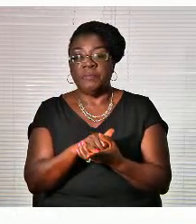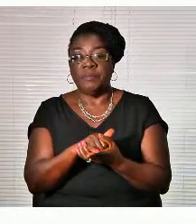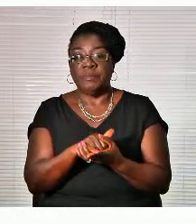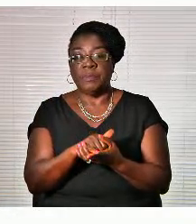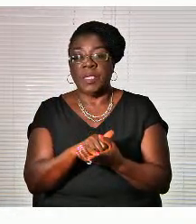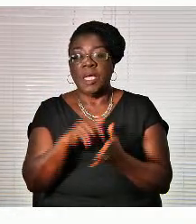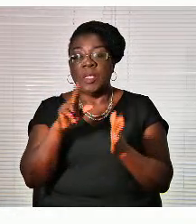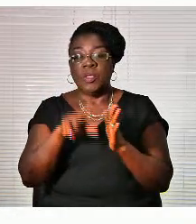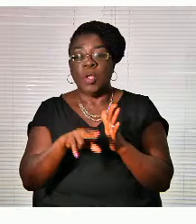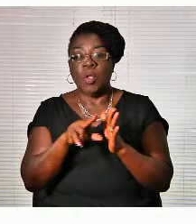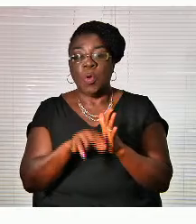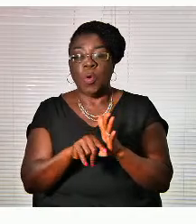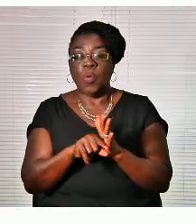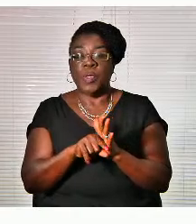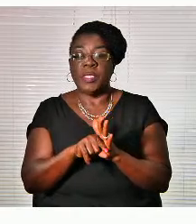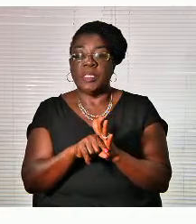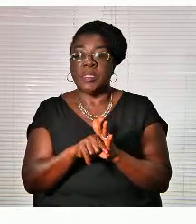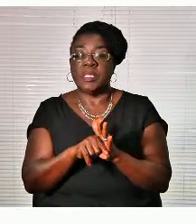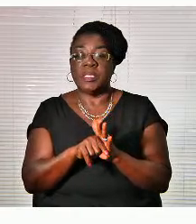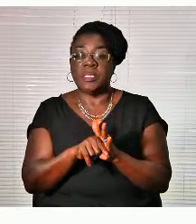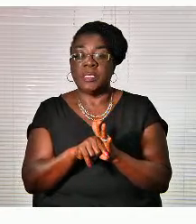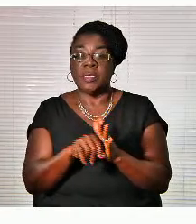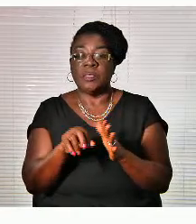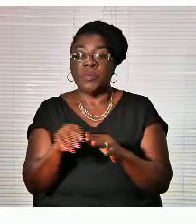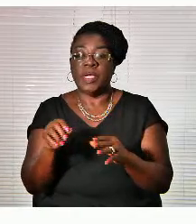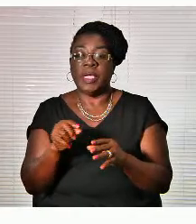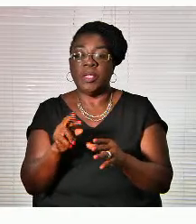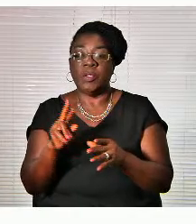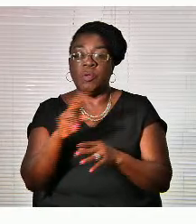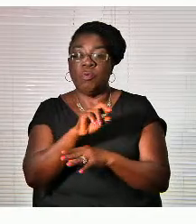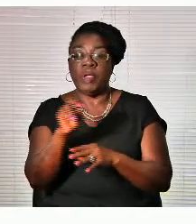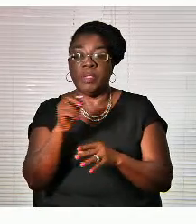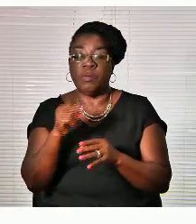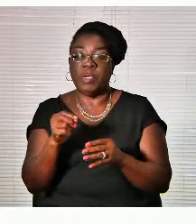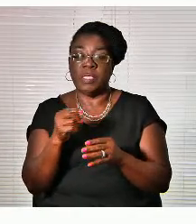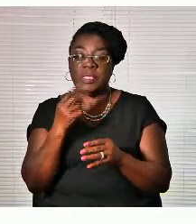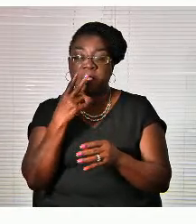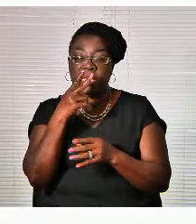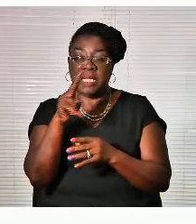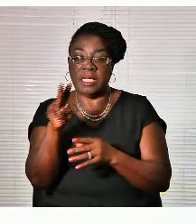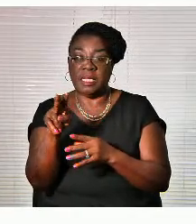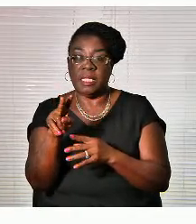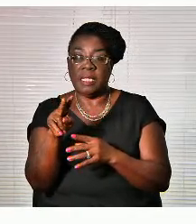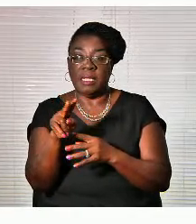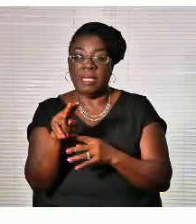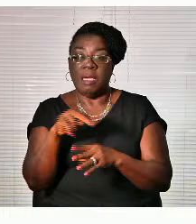the lowest positivity rate was observed, and I think that's around